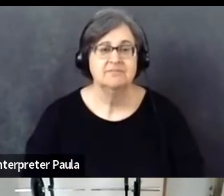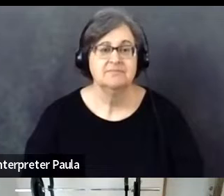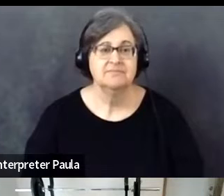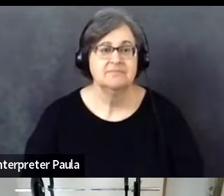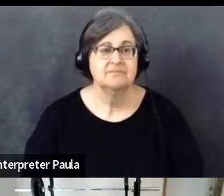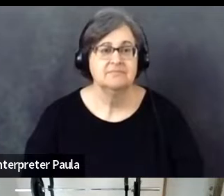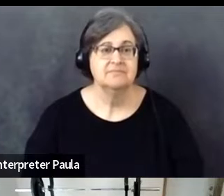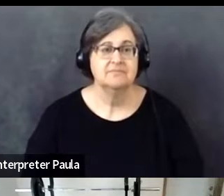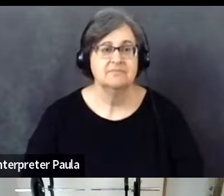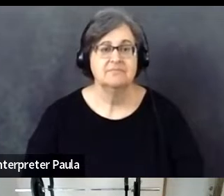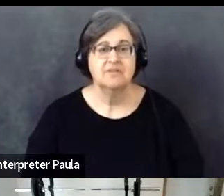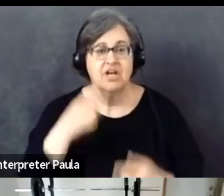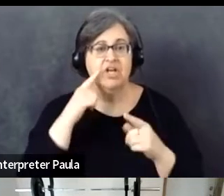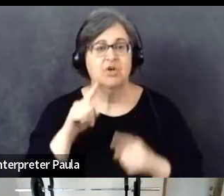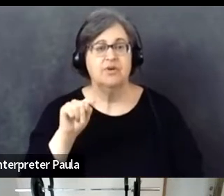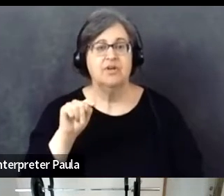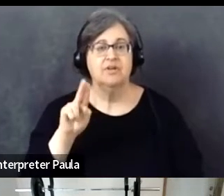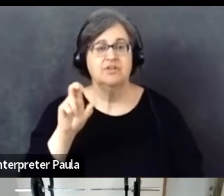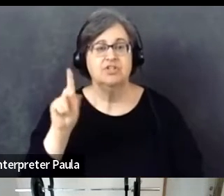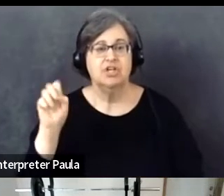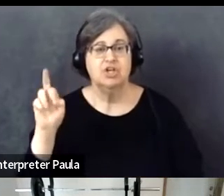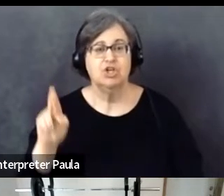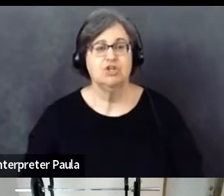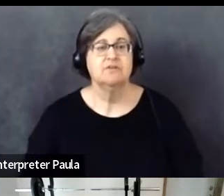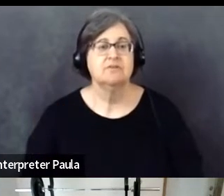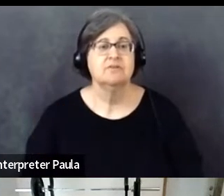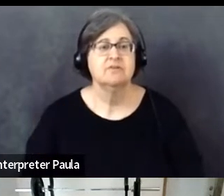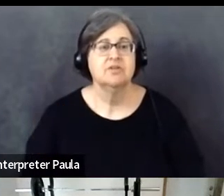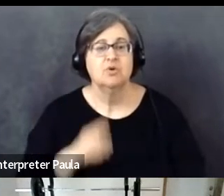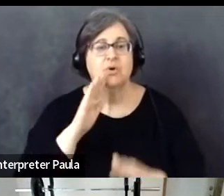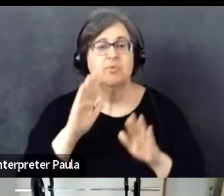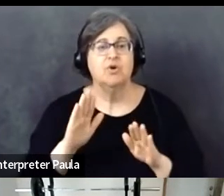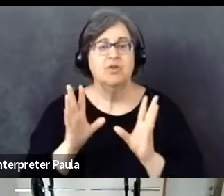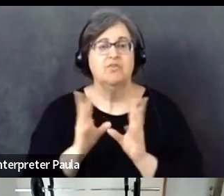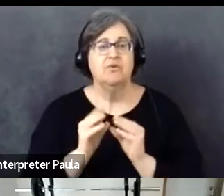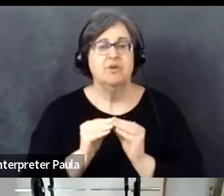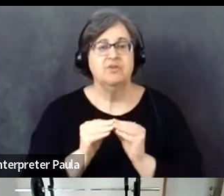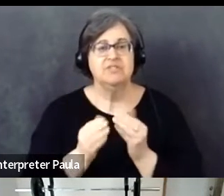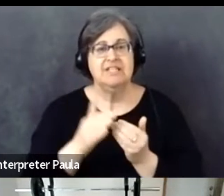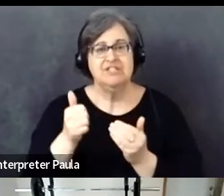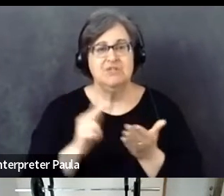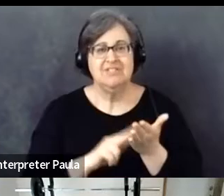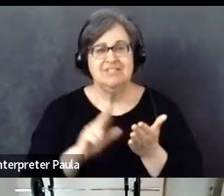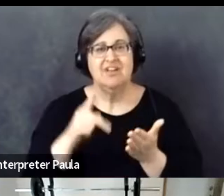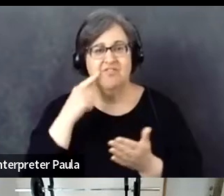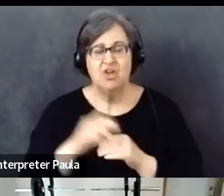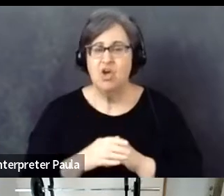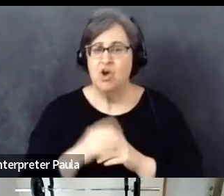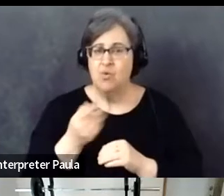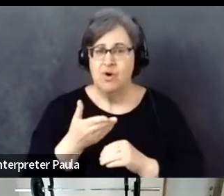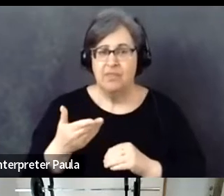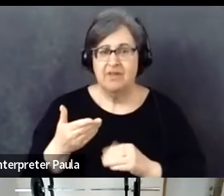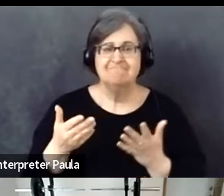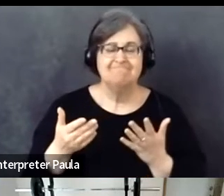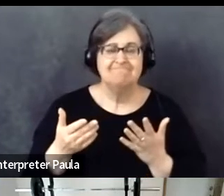Like an IEP meeting. I agree, Tucker. It'd be great if their meetings were easier to sign up for. One thing that we do try,